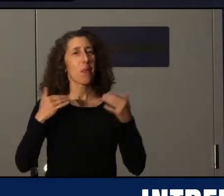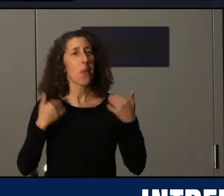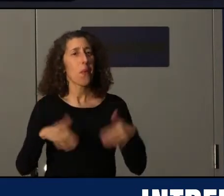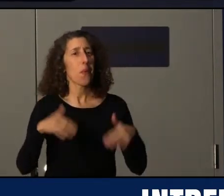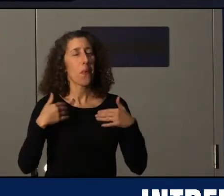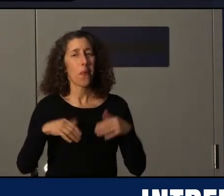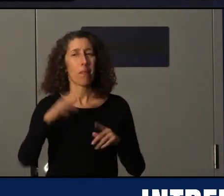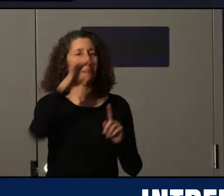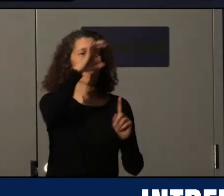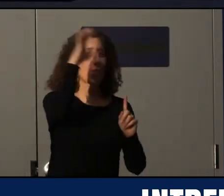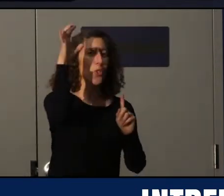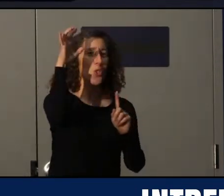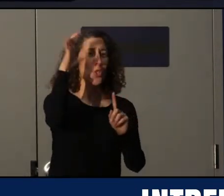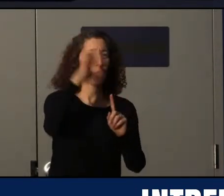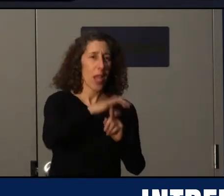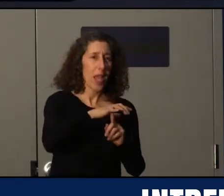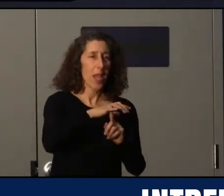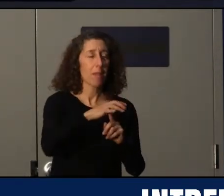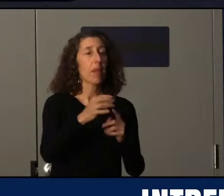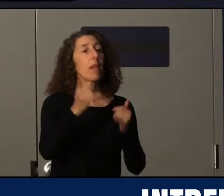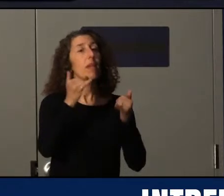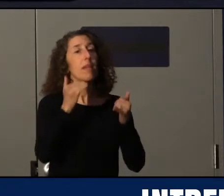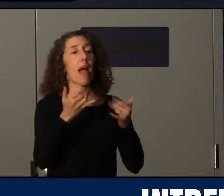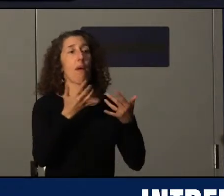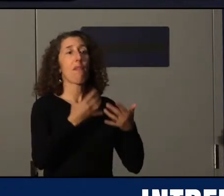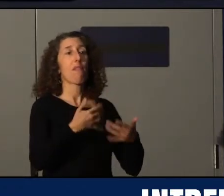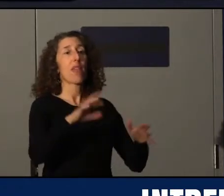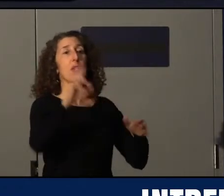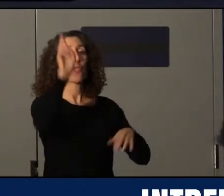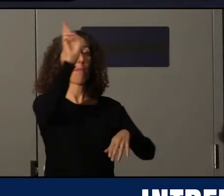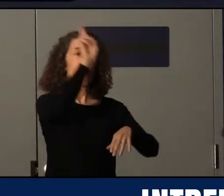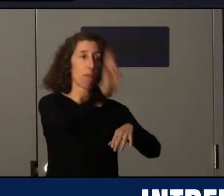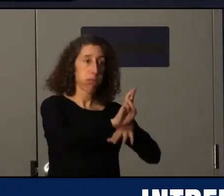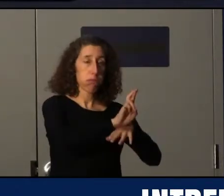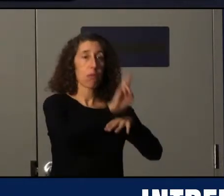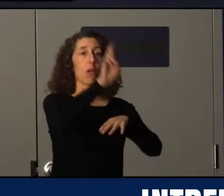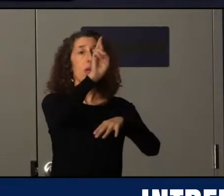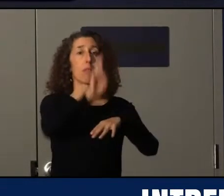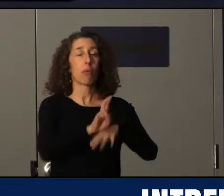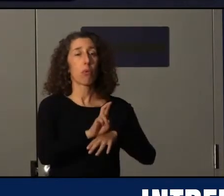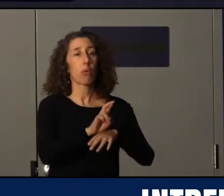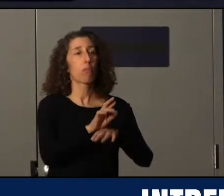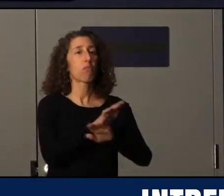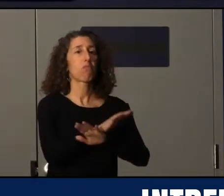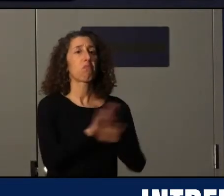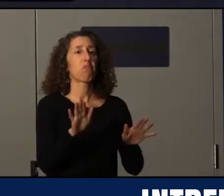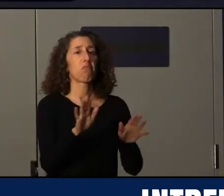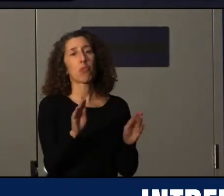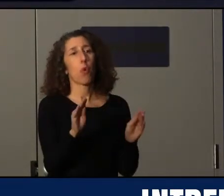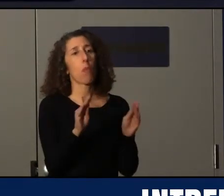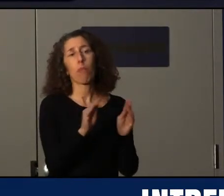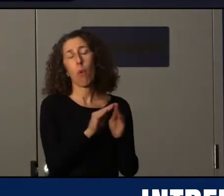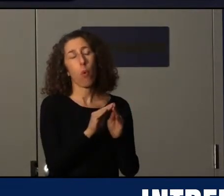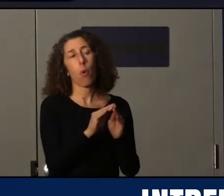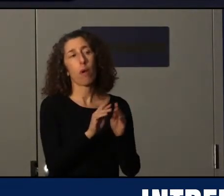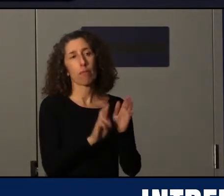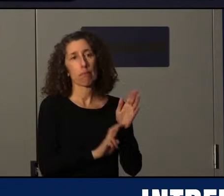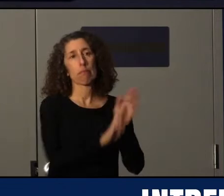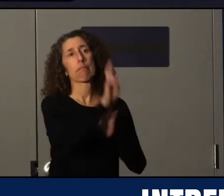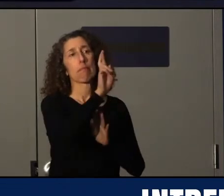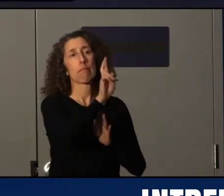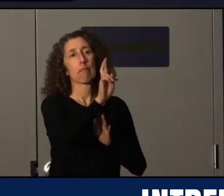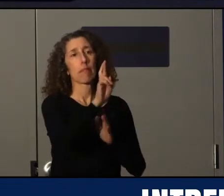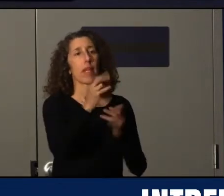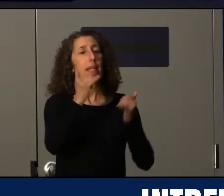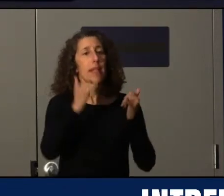artwork, what are you doing now and looking forward? What combining all these things, the art